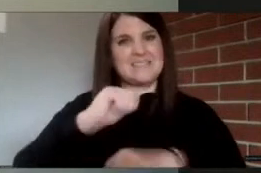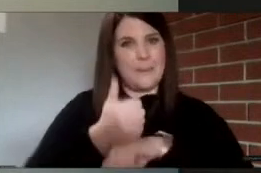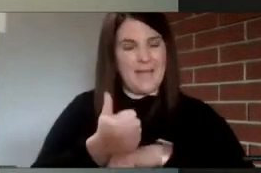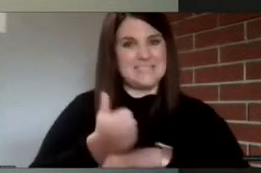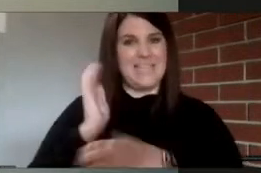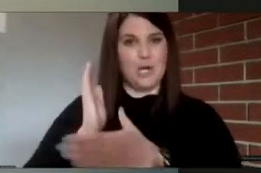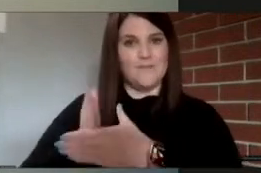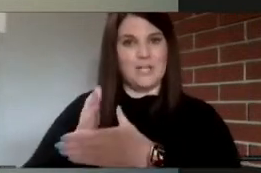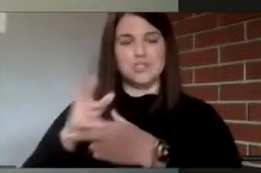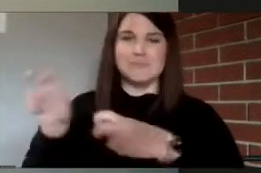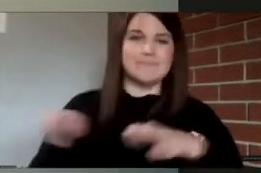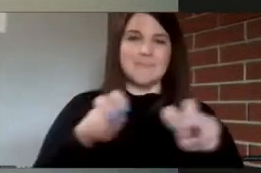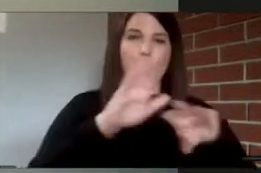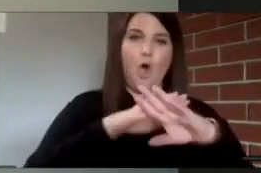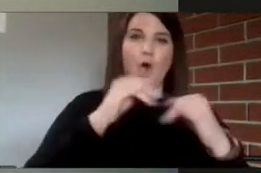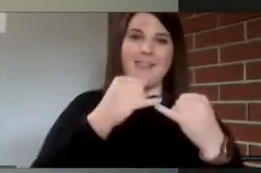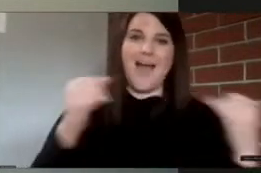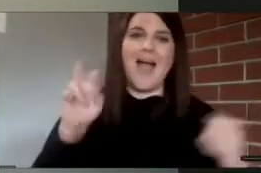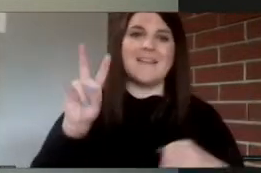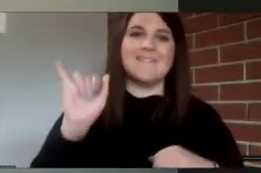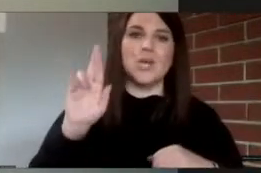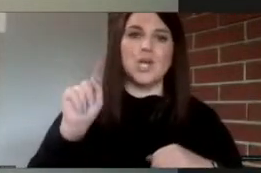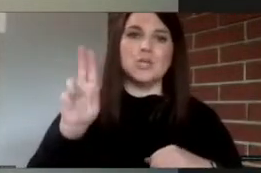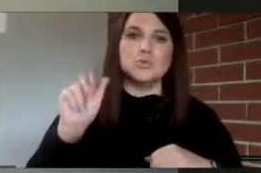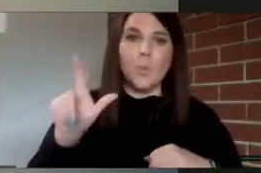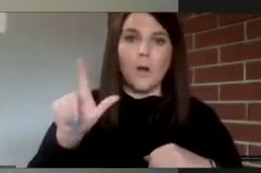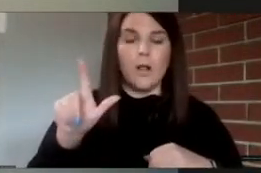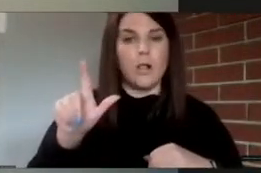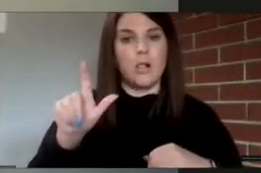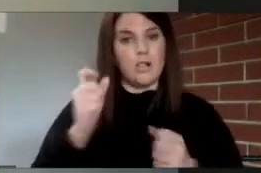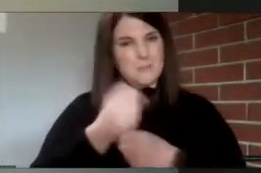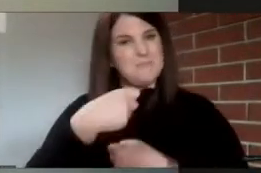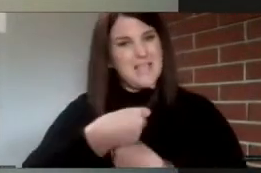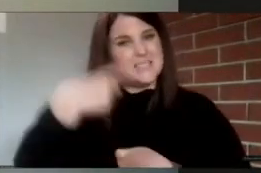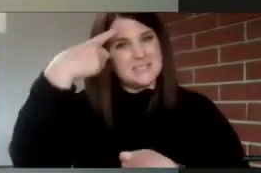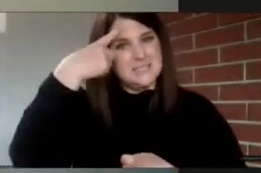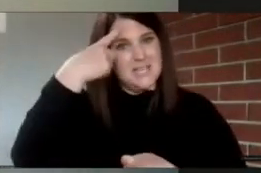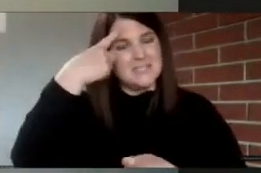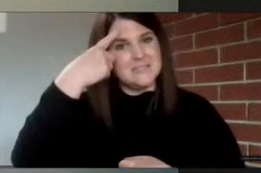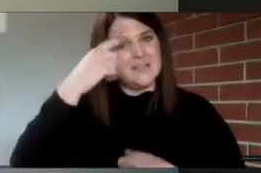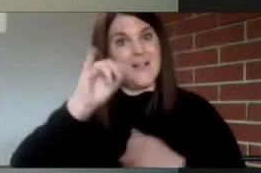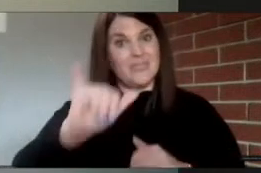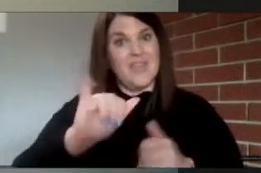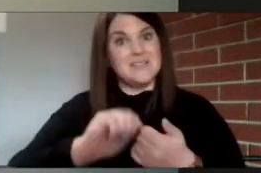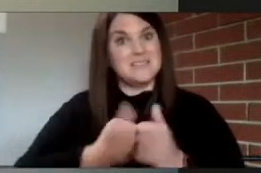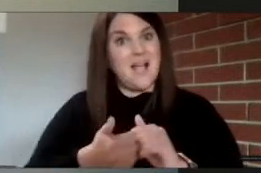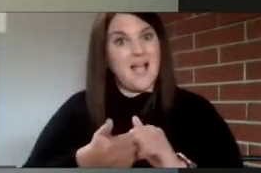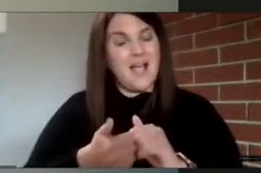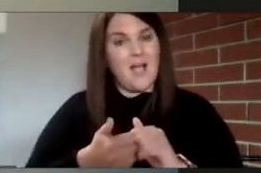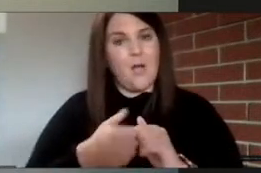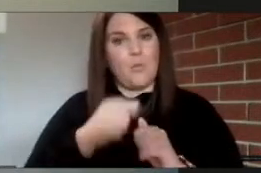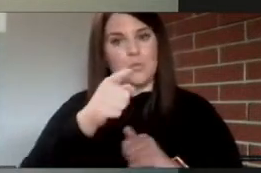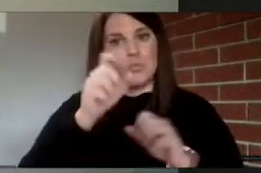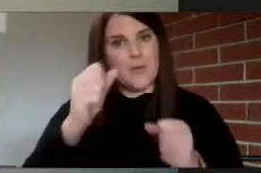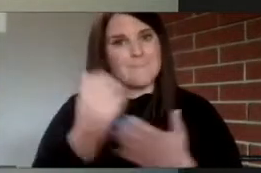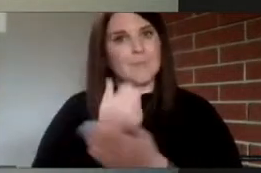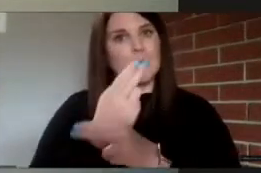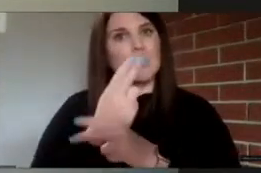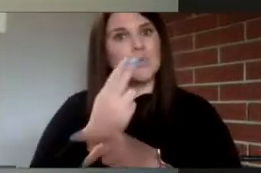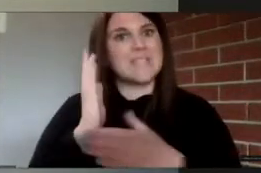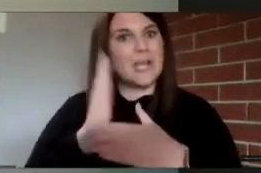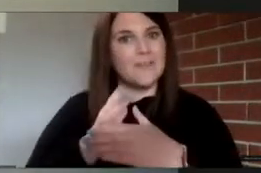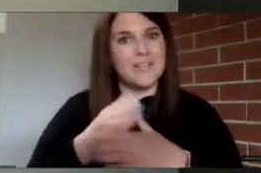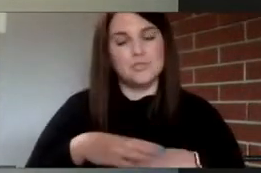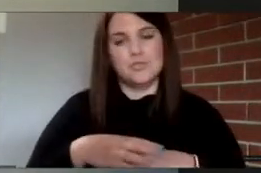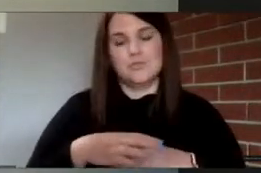them online and virtualizing them. This makes sense. This is how you scale interventions. This obviates